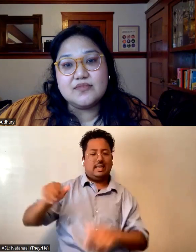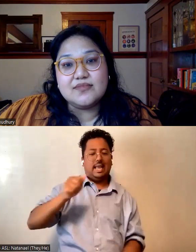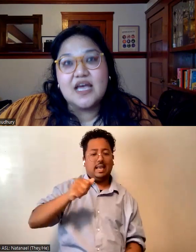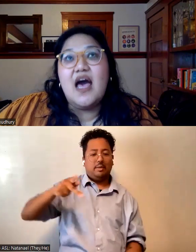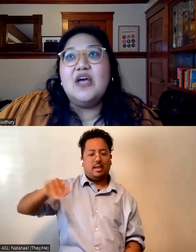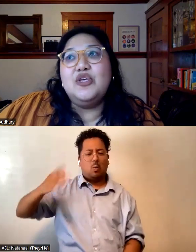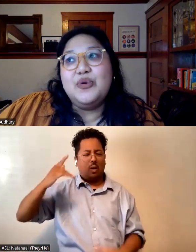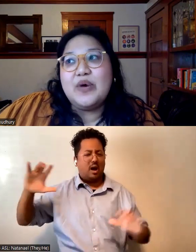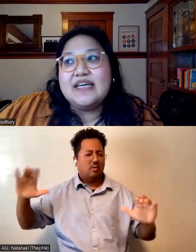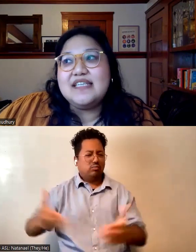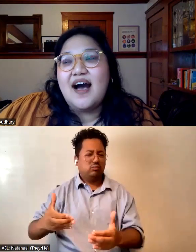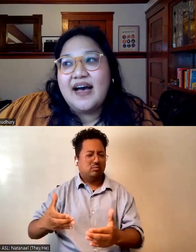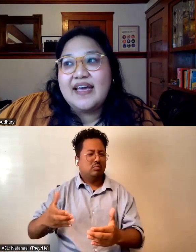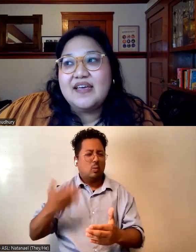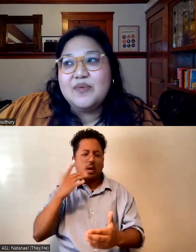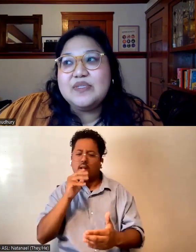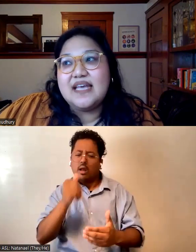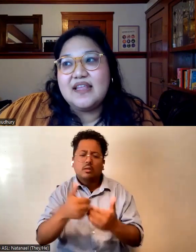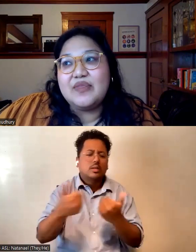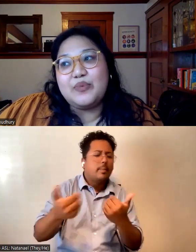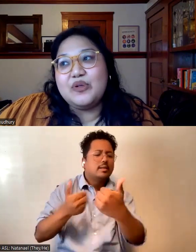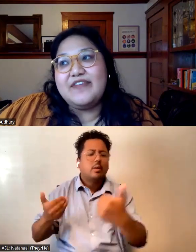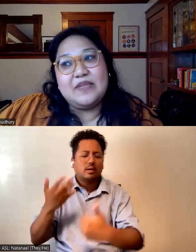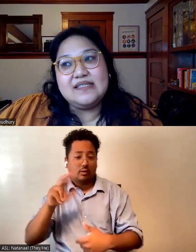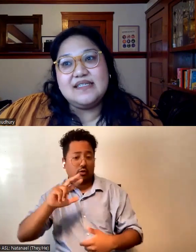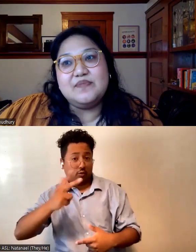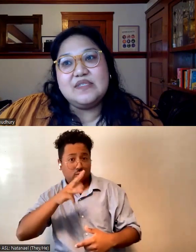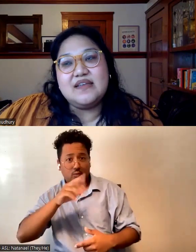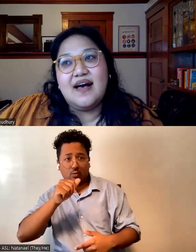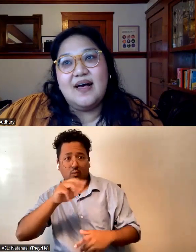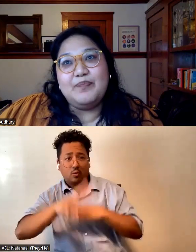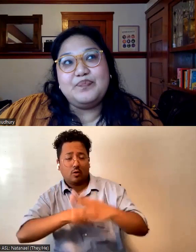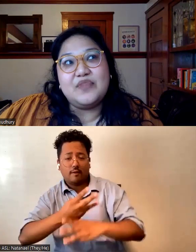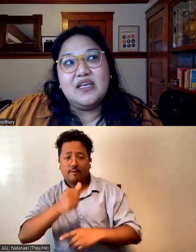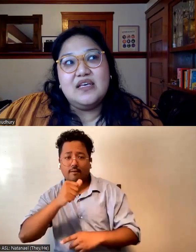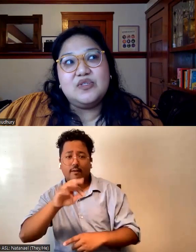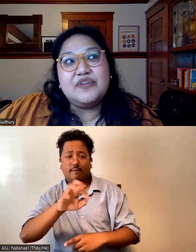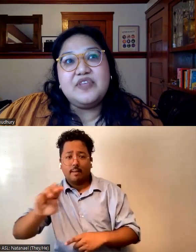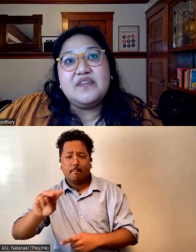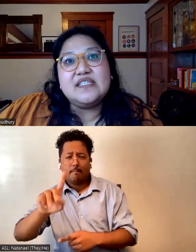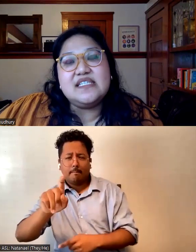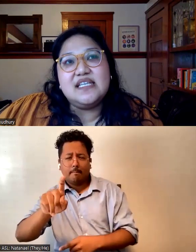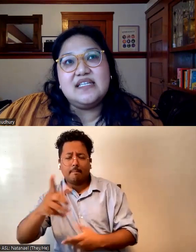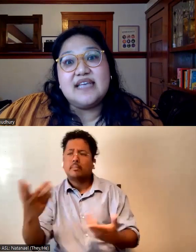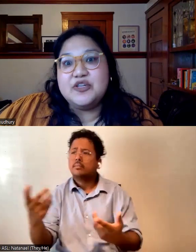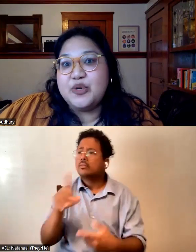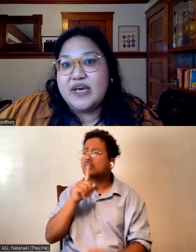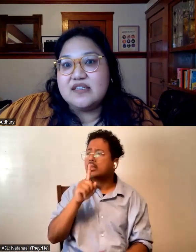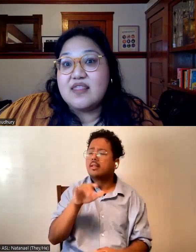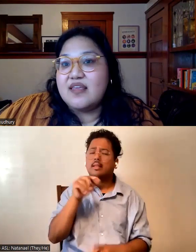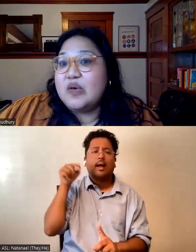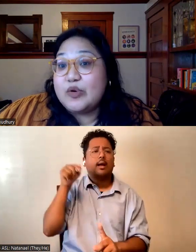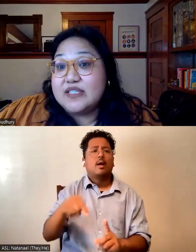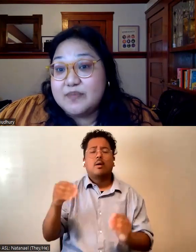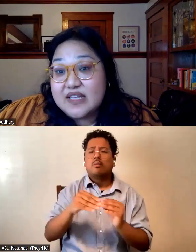feminisms? You know what? I would say that third world feminisms sort of gives us this entryway